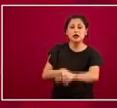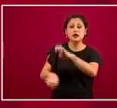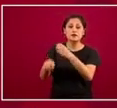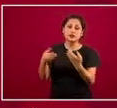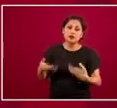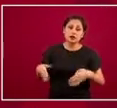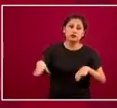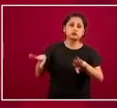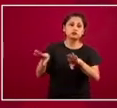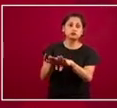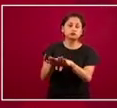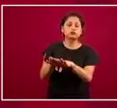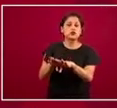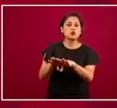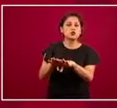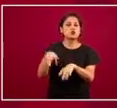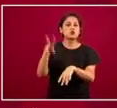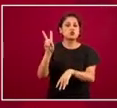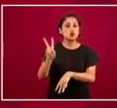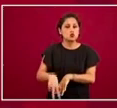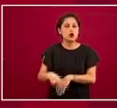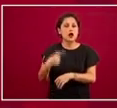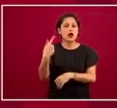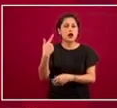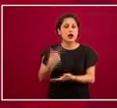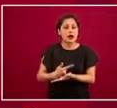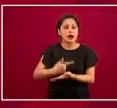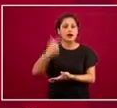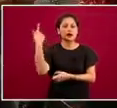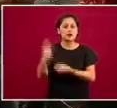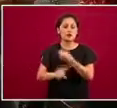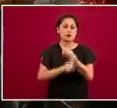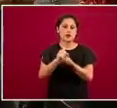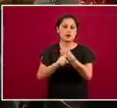First of all, these